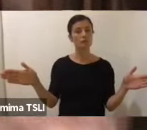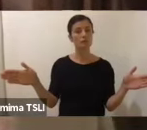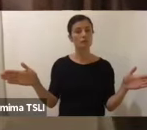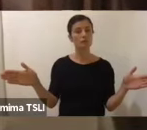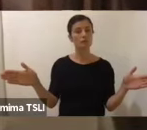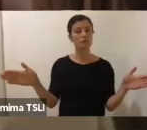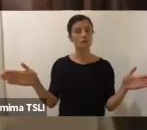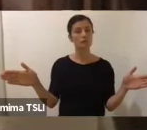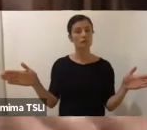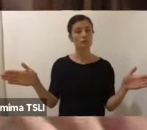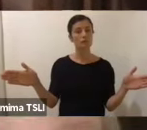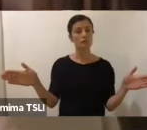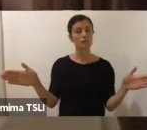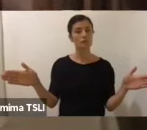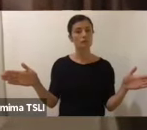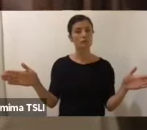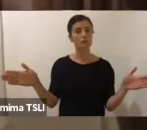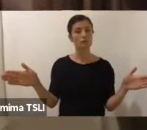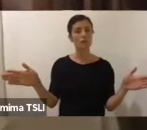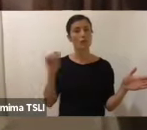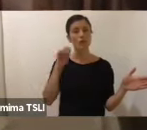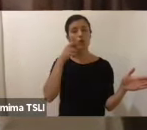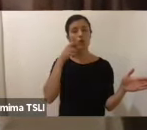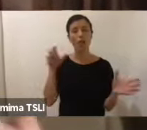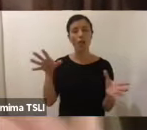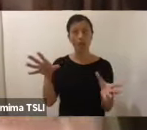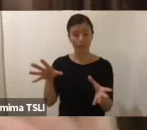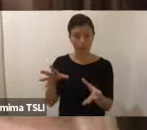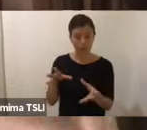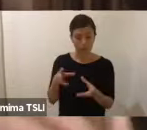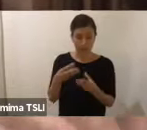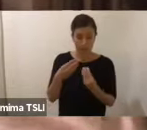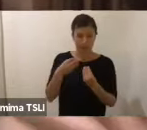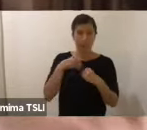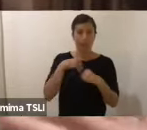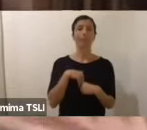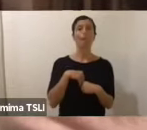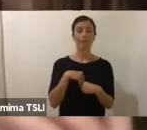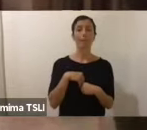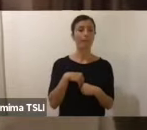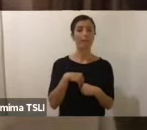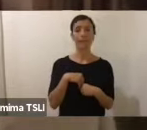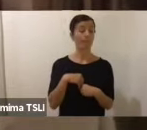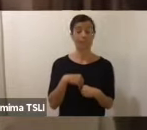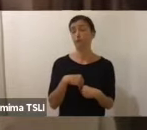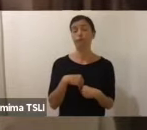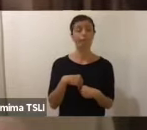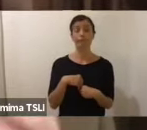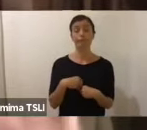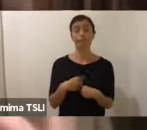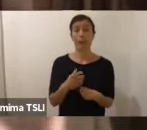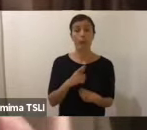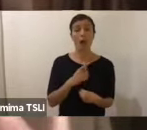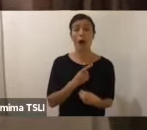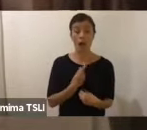but uh yes you're going to you're going to assume some things just as a result of being born into this